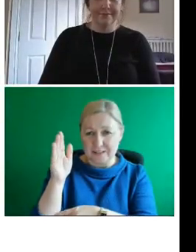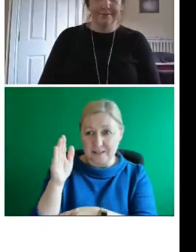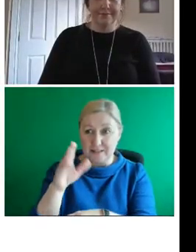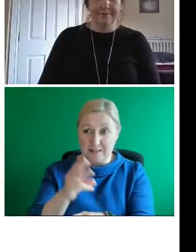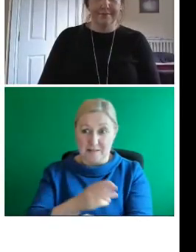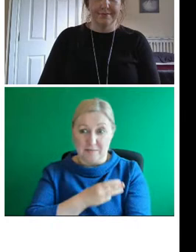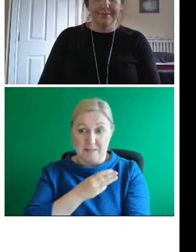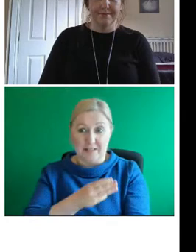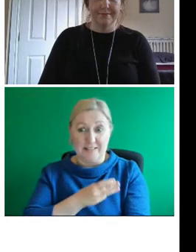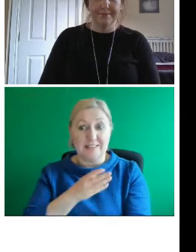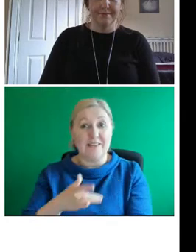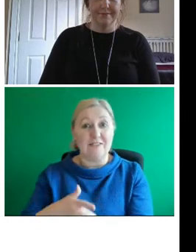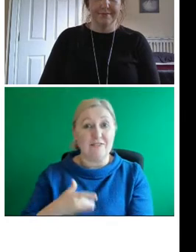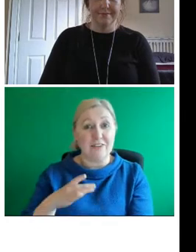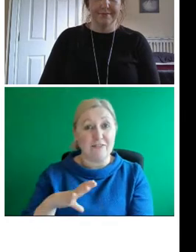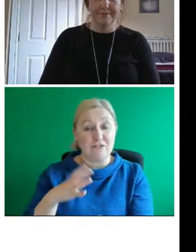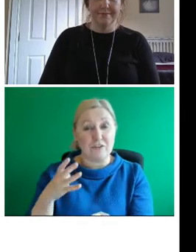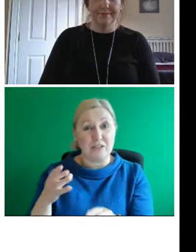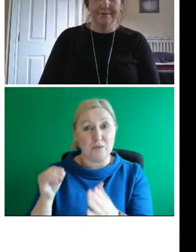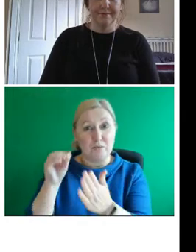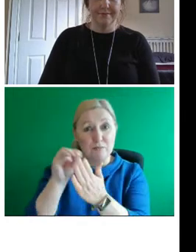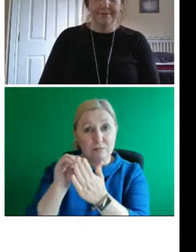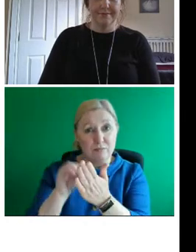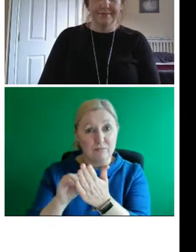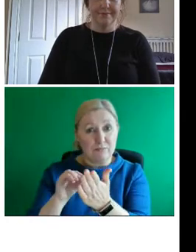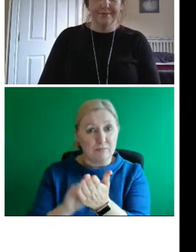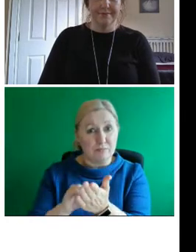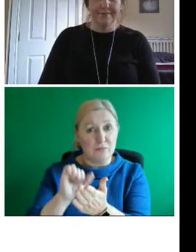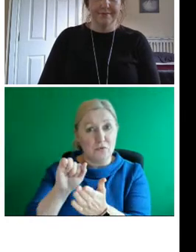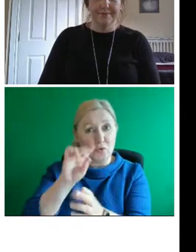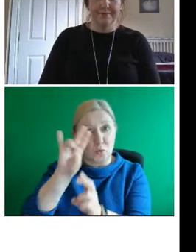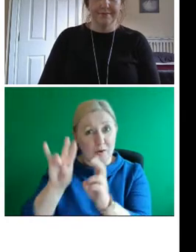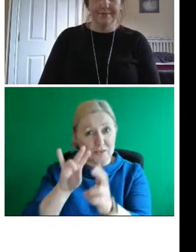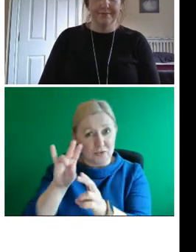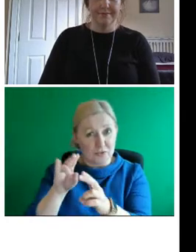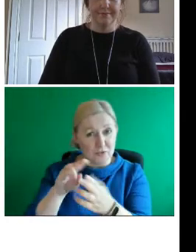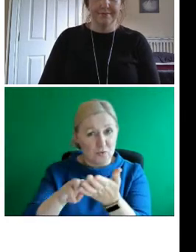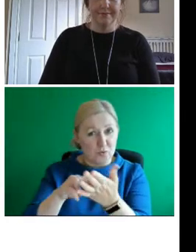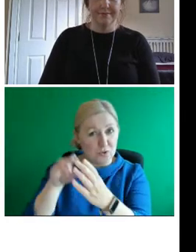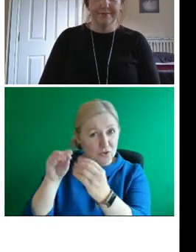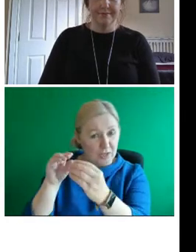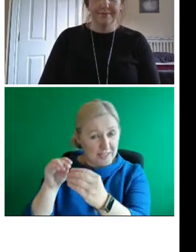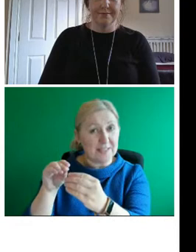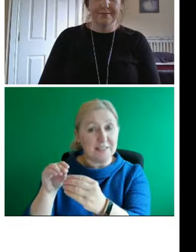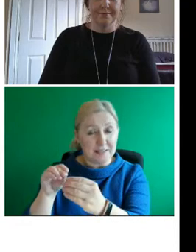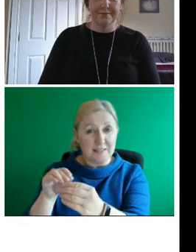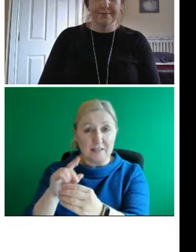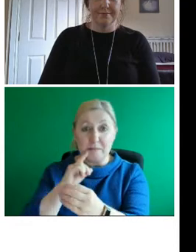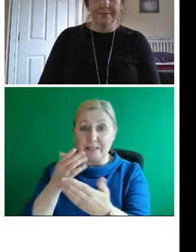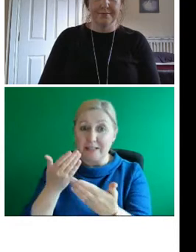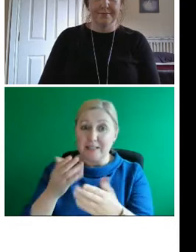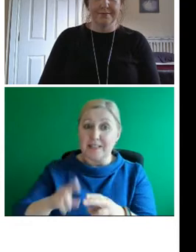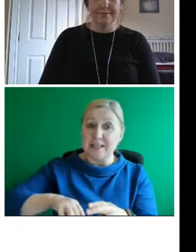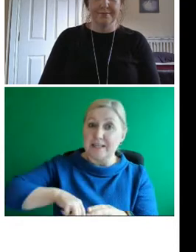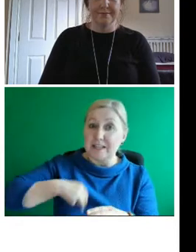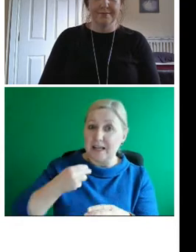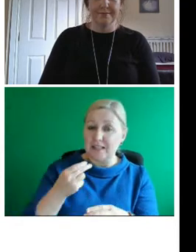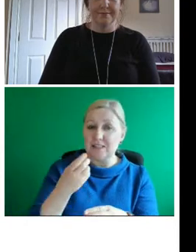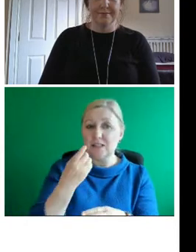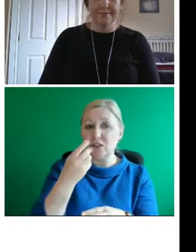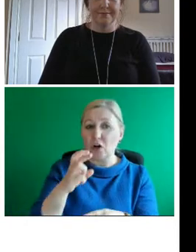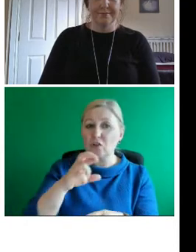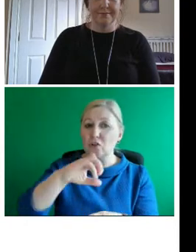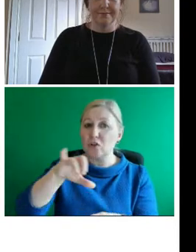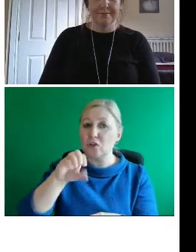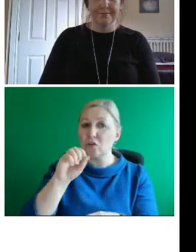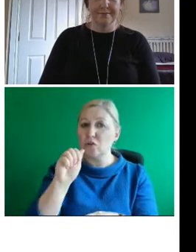to consider them at the end, which would be great. And that's Joanne Fegan. Dr. Joanne Fegan works as a doctor in